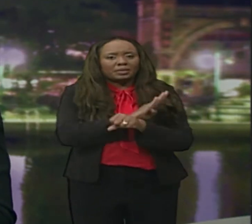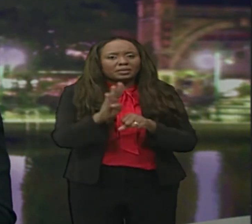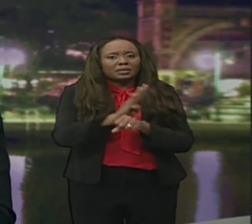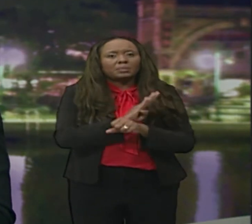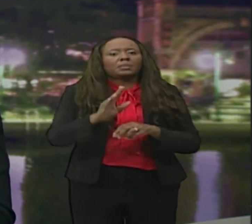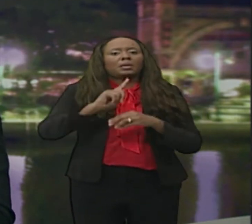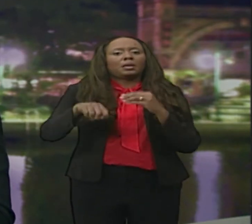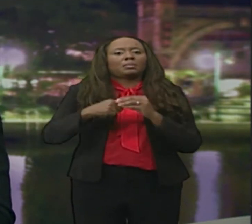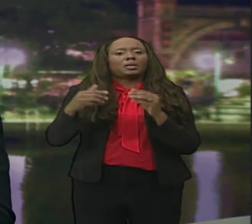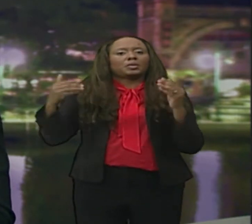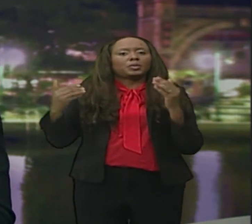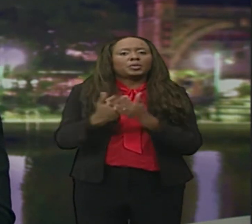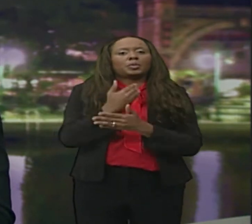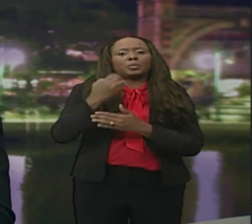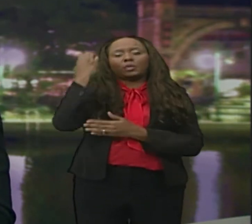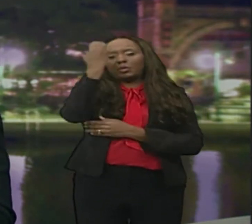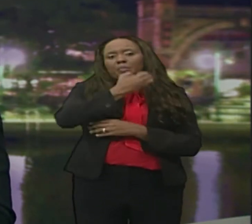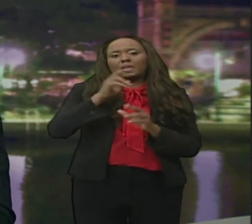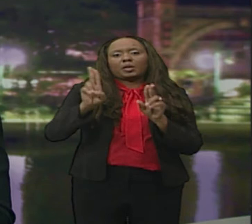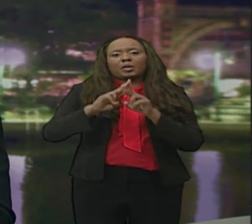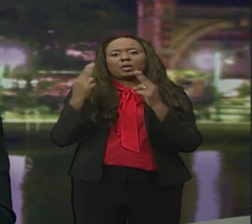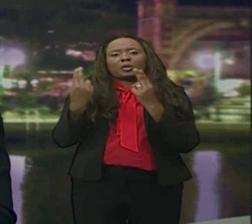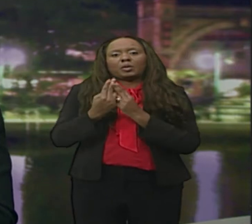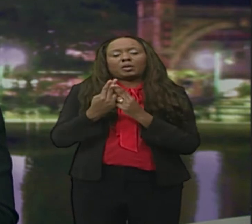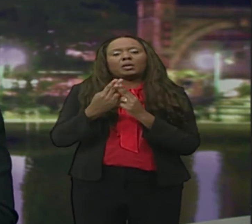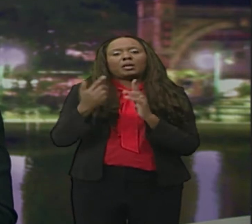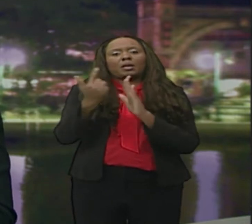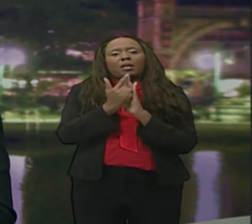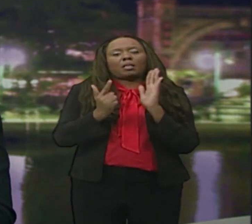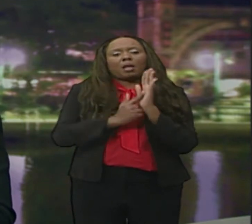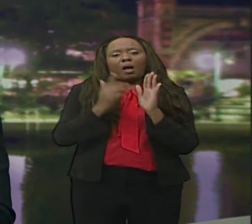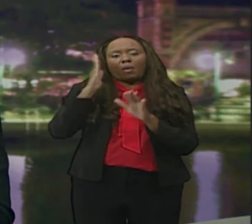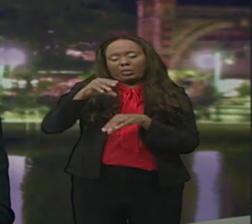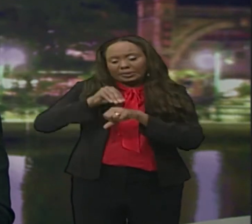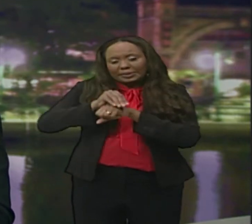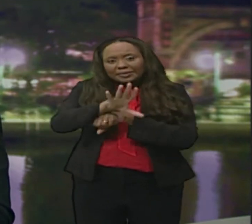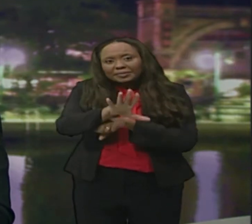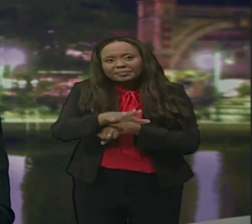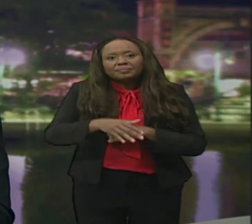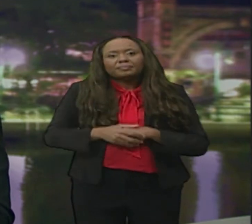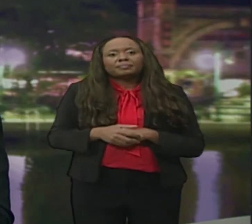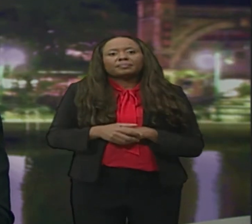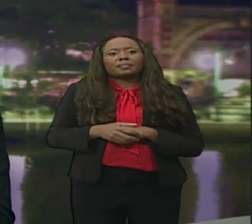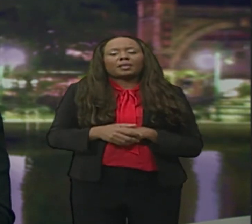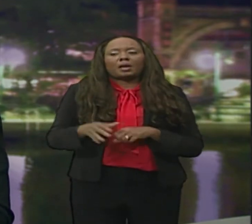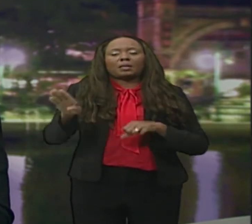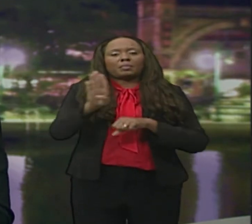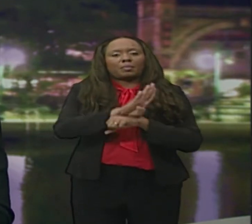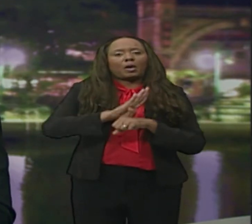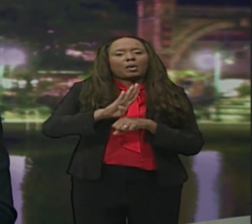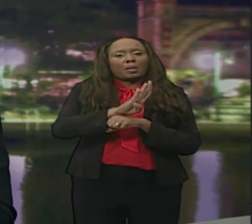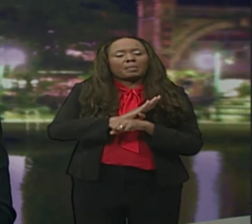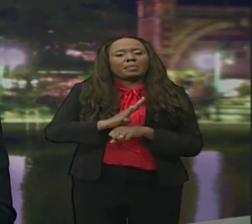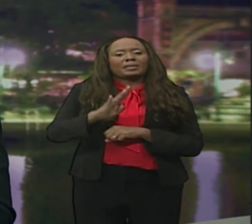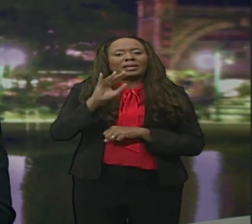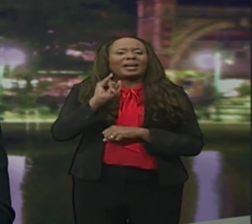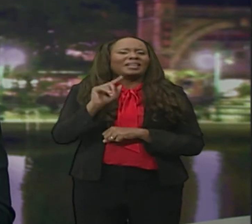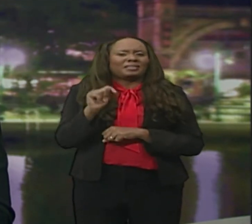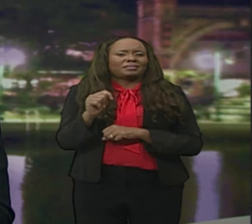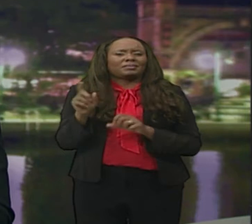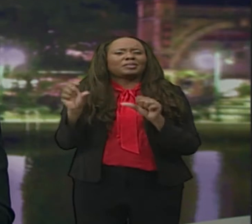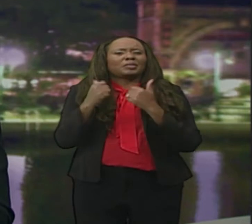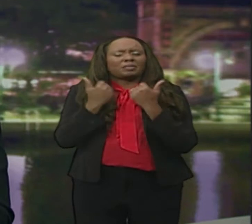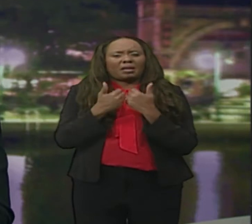new European Union data law will affect them. As a result, the Barbados ICT Professionals Association recently